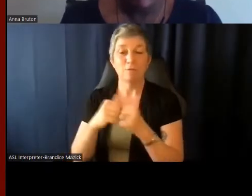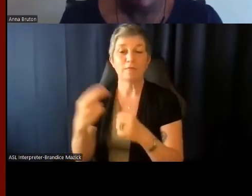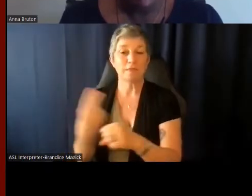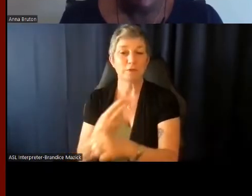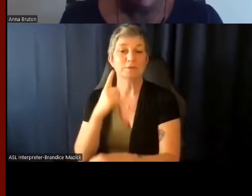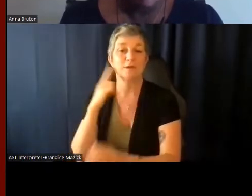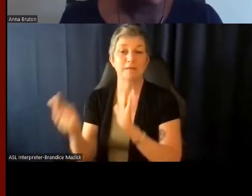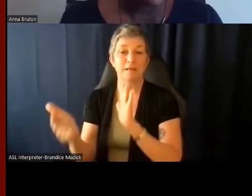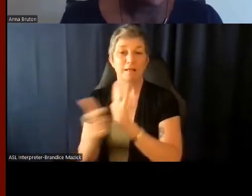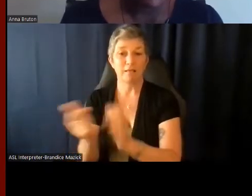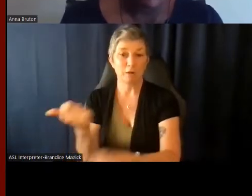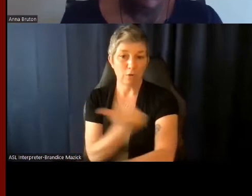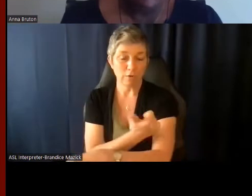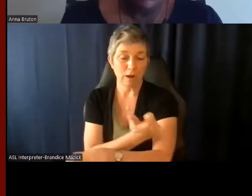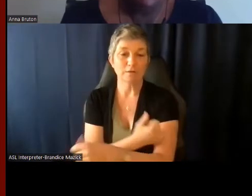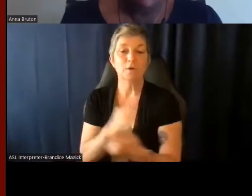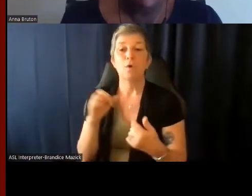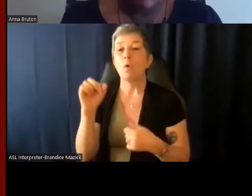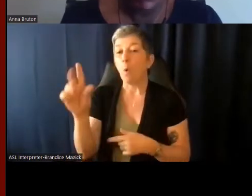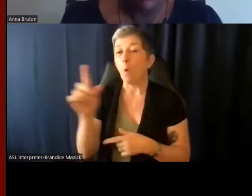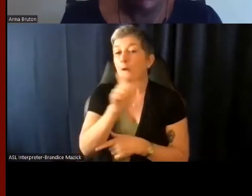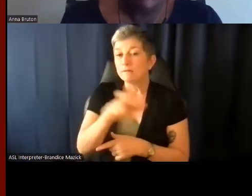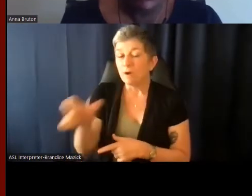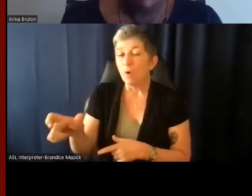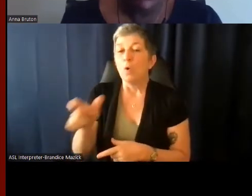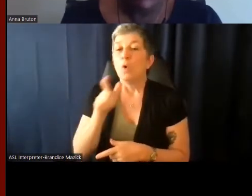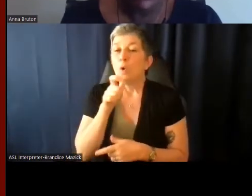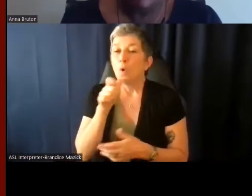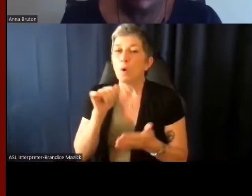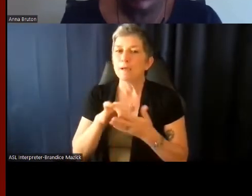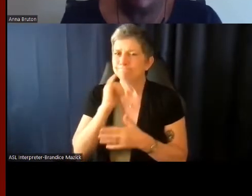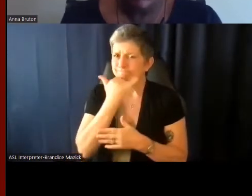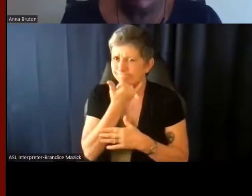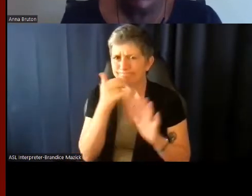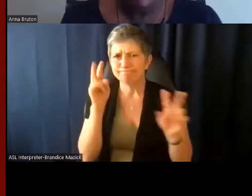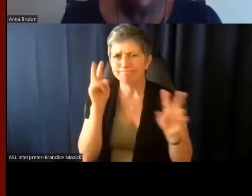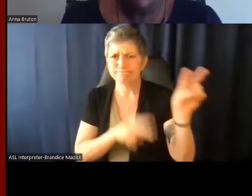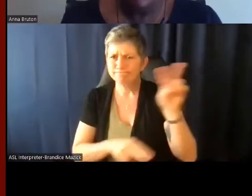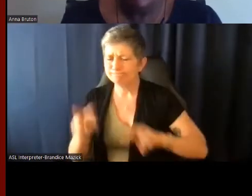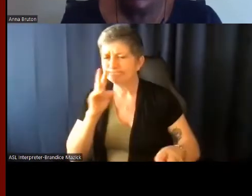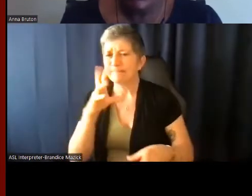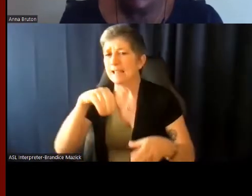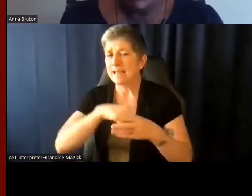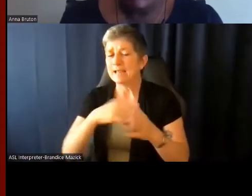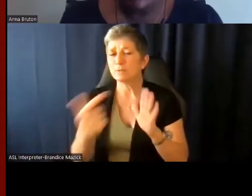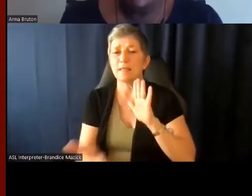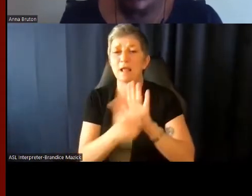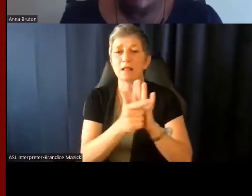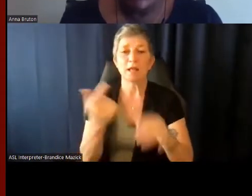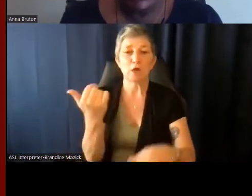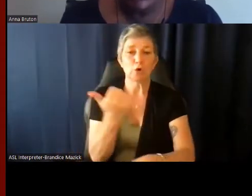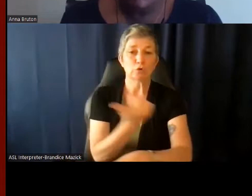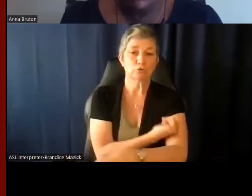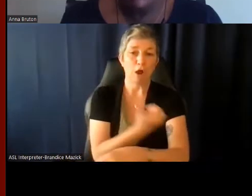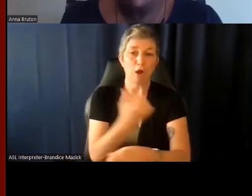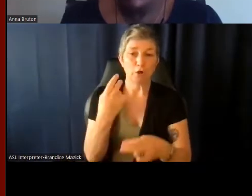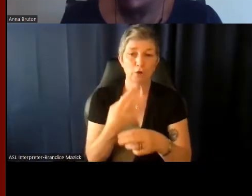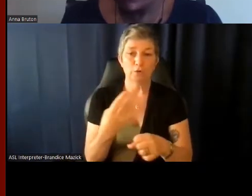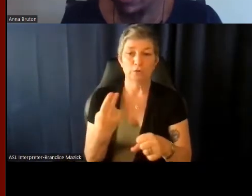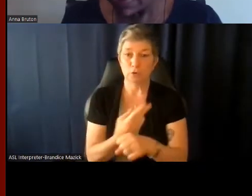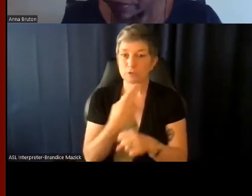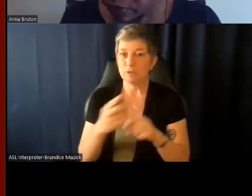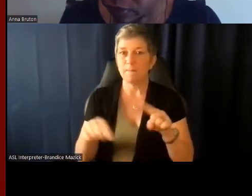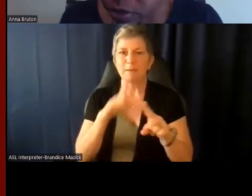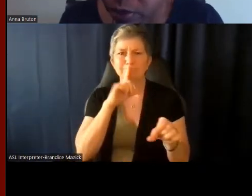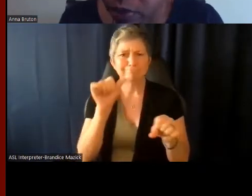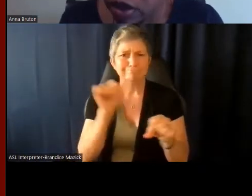drugs, or an individual who is erroneously regarded as engaging in illegal drug use but is actually not engaged in such